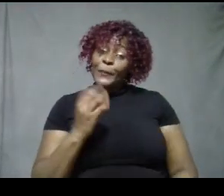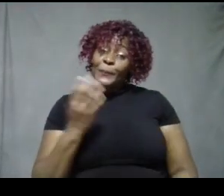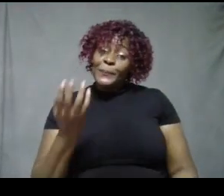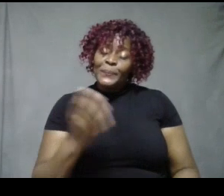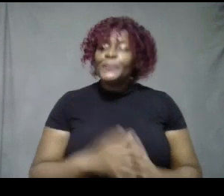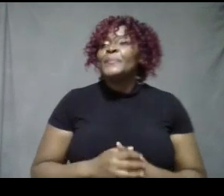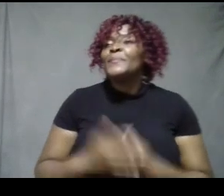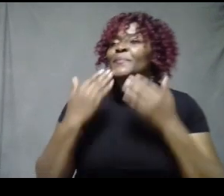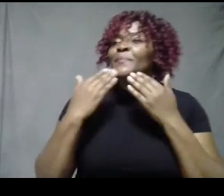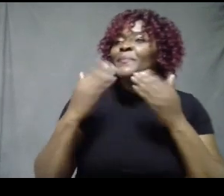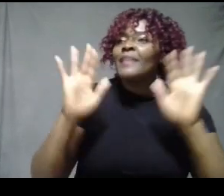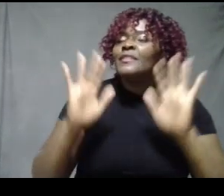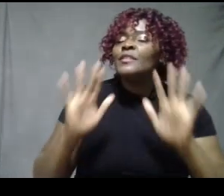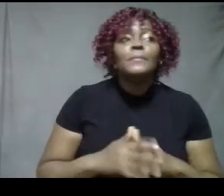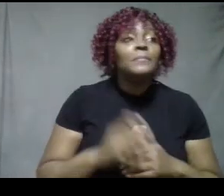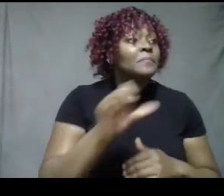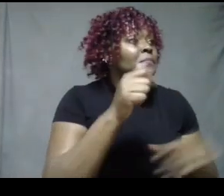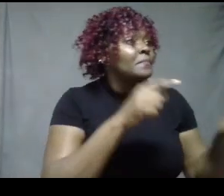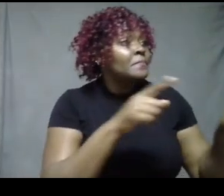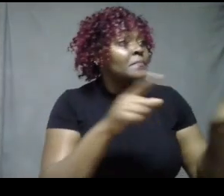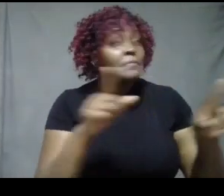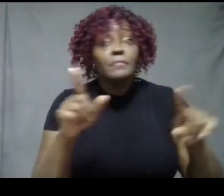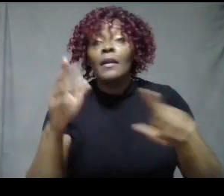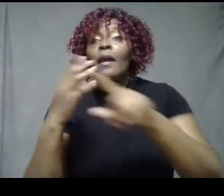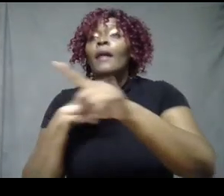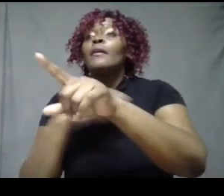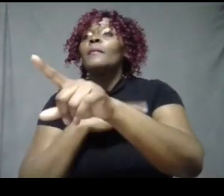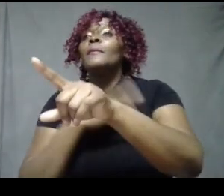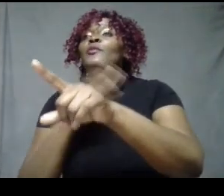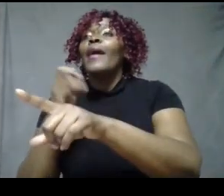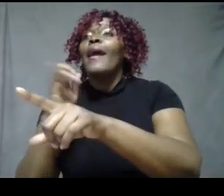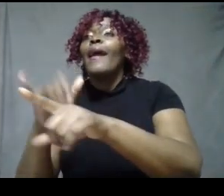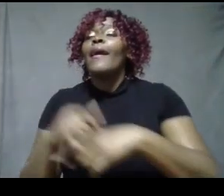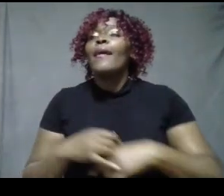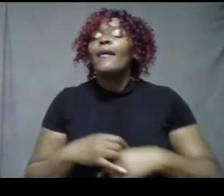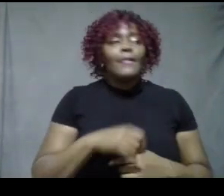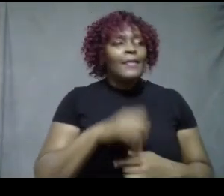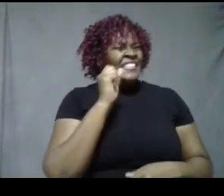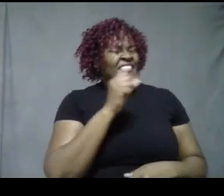Excellent. Anything else from my colleagues on this item? Commissioner Hay? Yes.